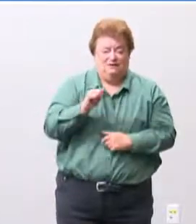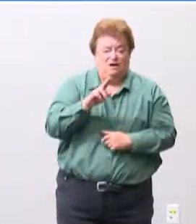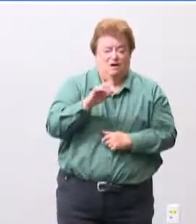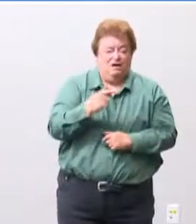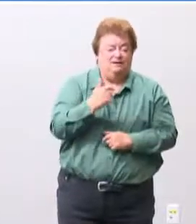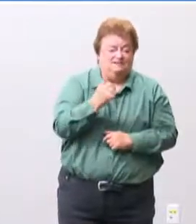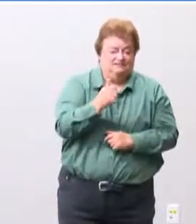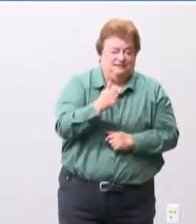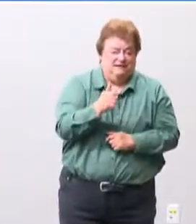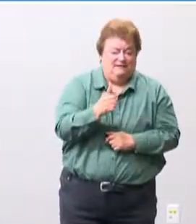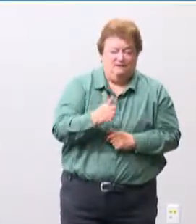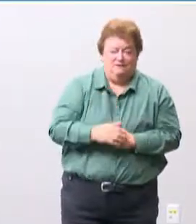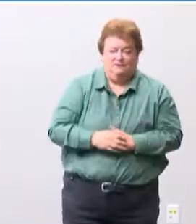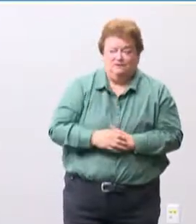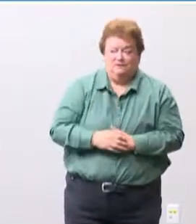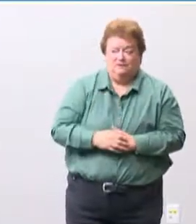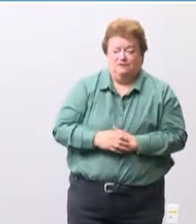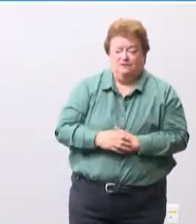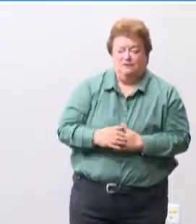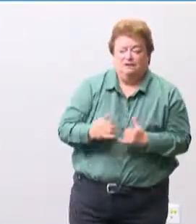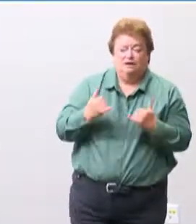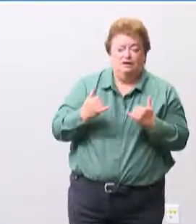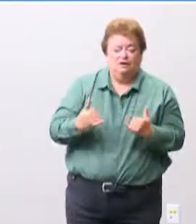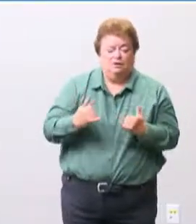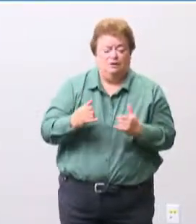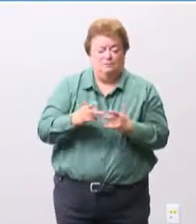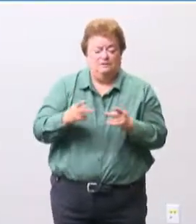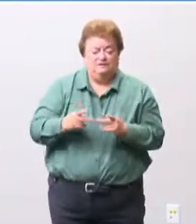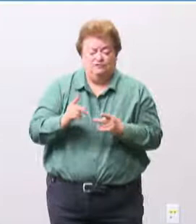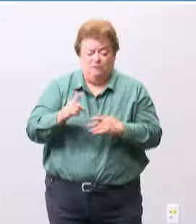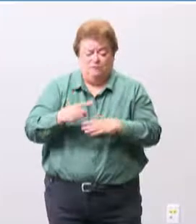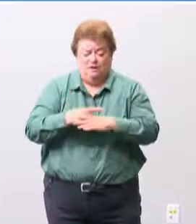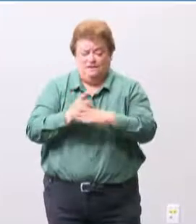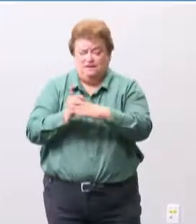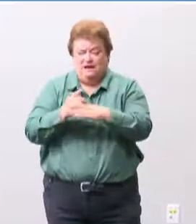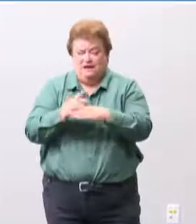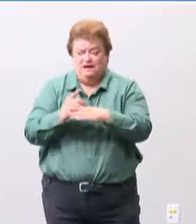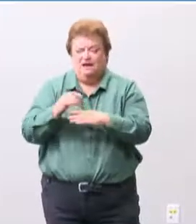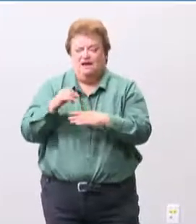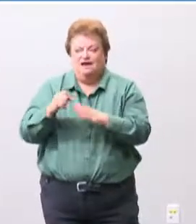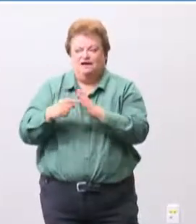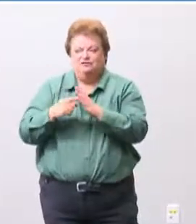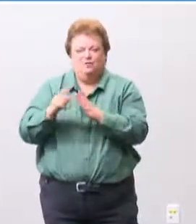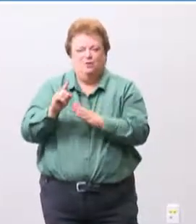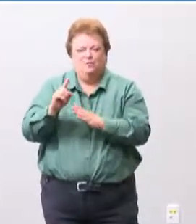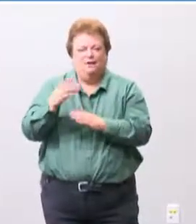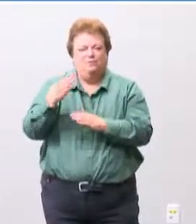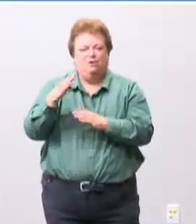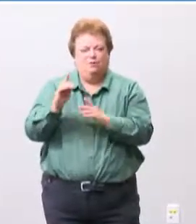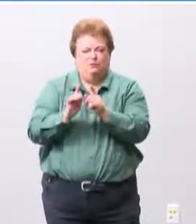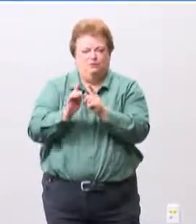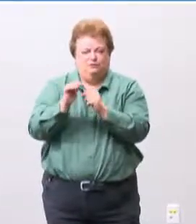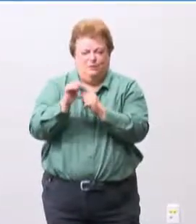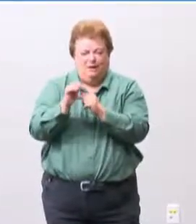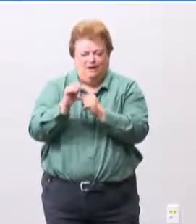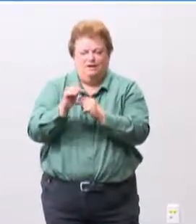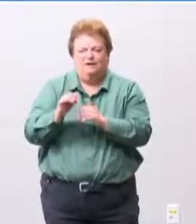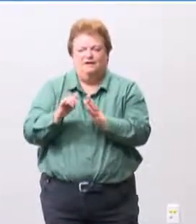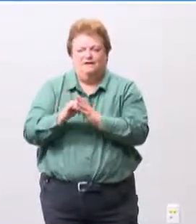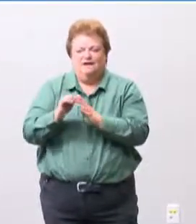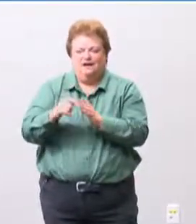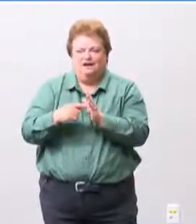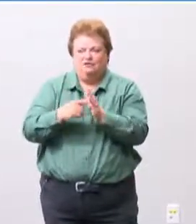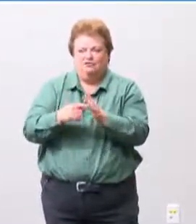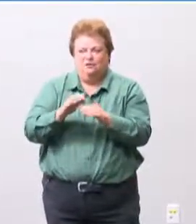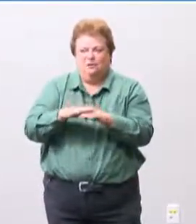10th. The current position of the dial is indicated by the blue square outlined in red, which can be seen on